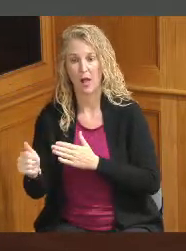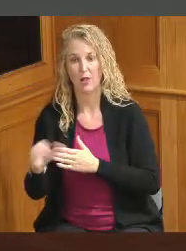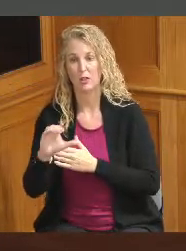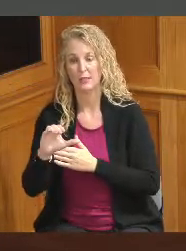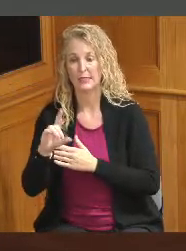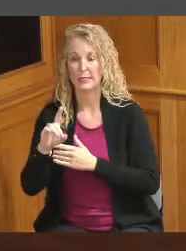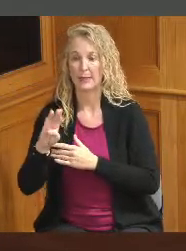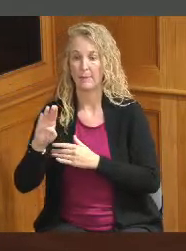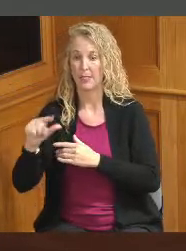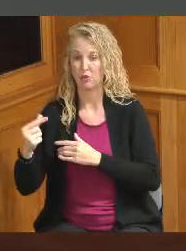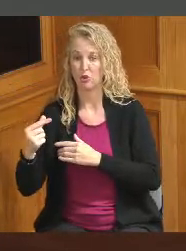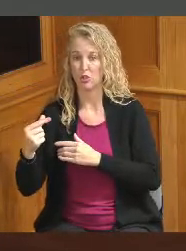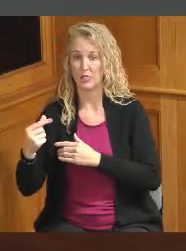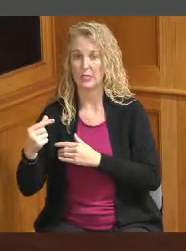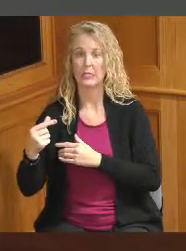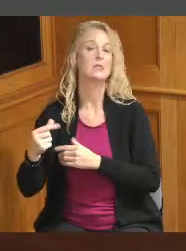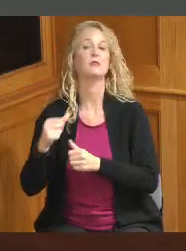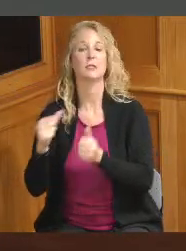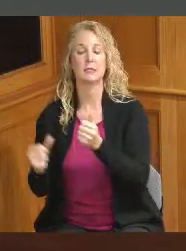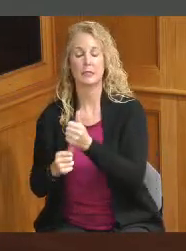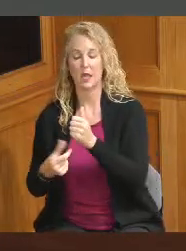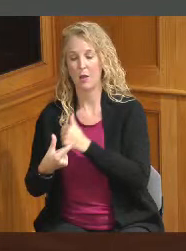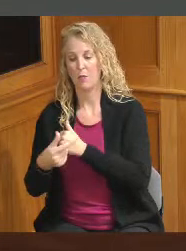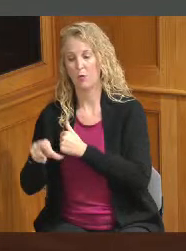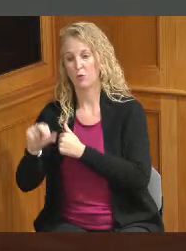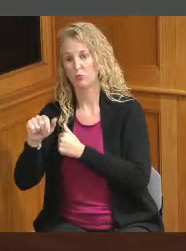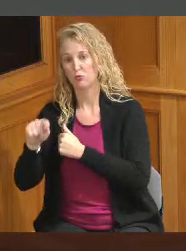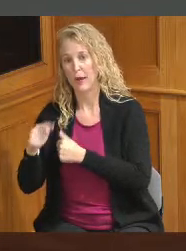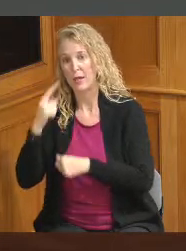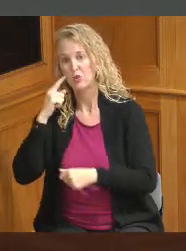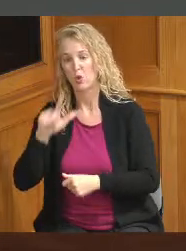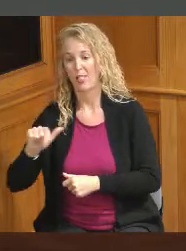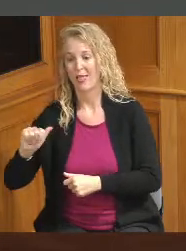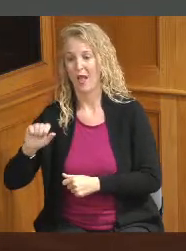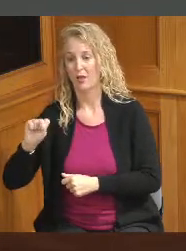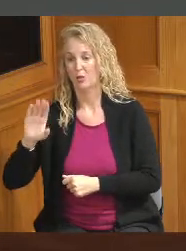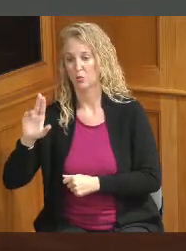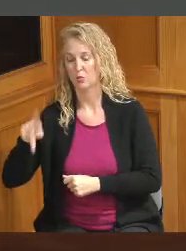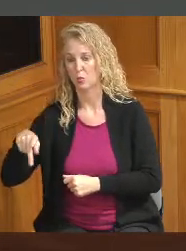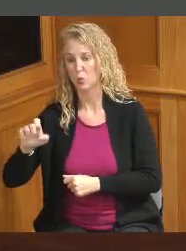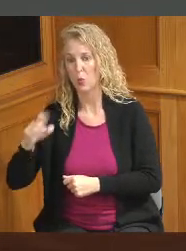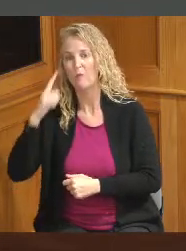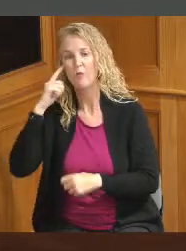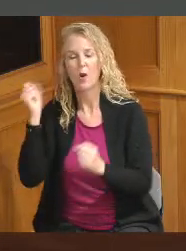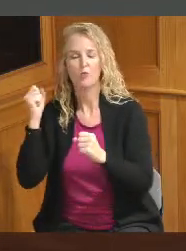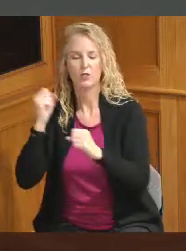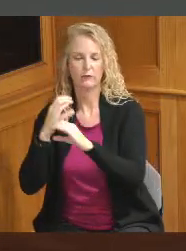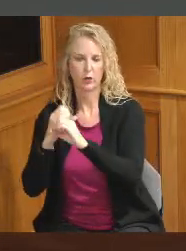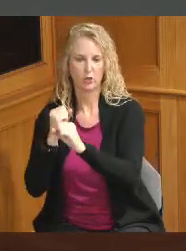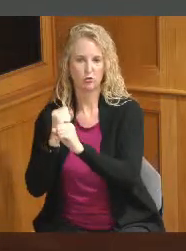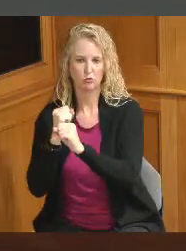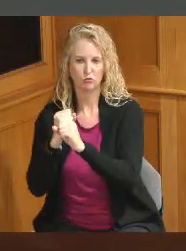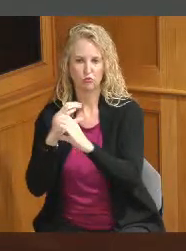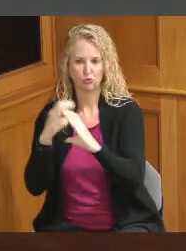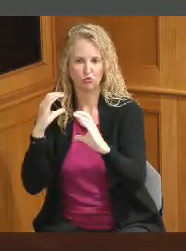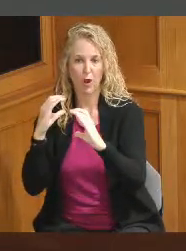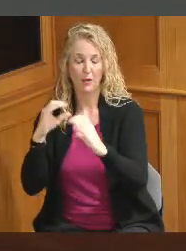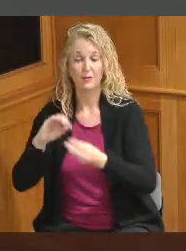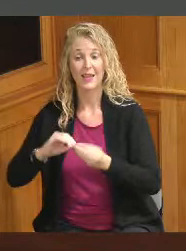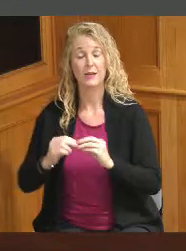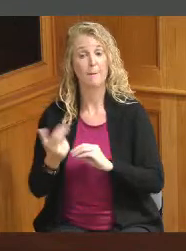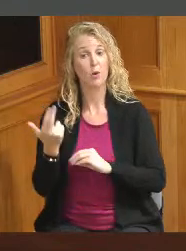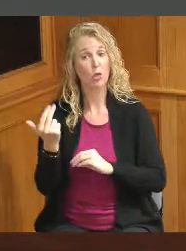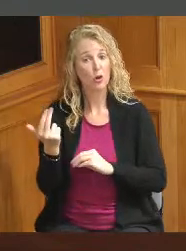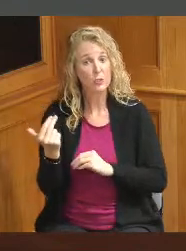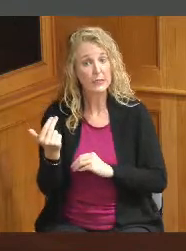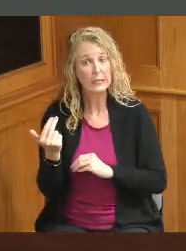CDBG subrecipient grant to La Soupe, also for a refrigeration truck. And item 13,